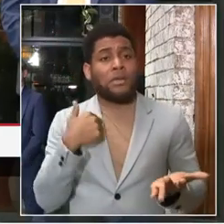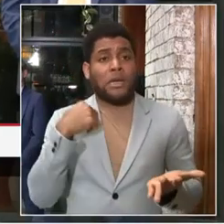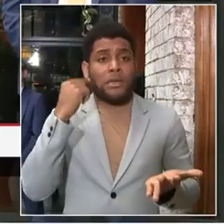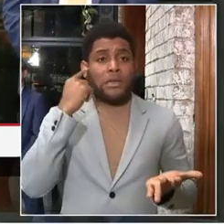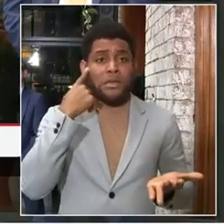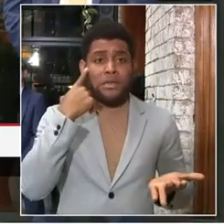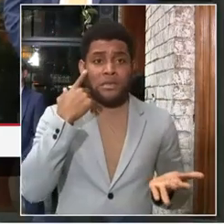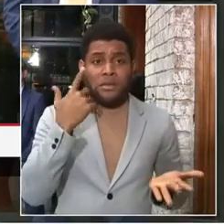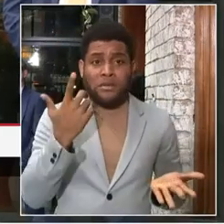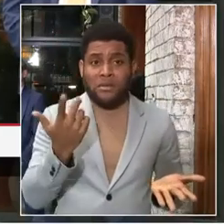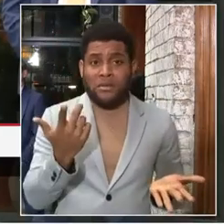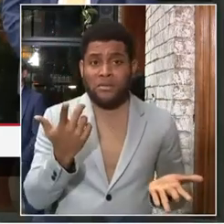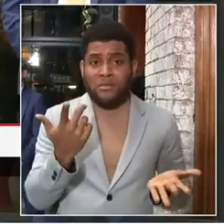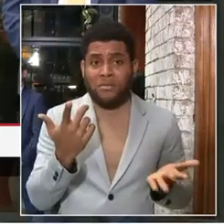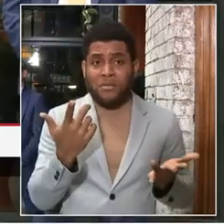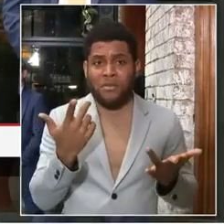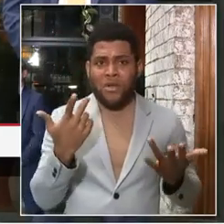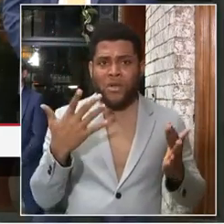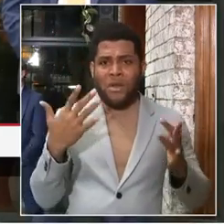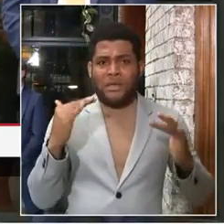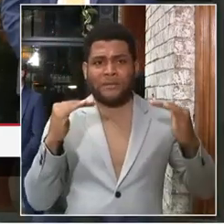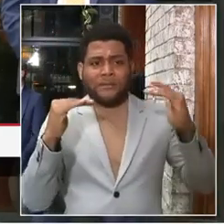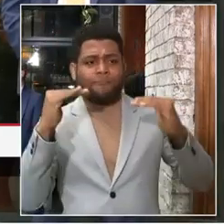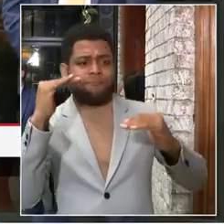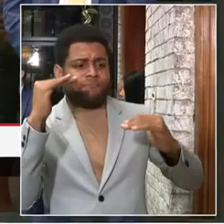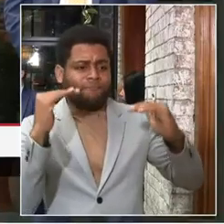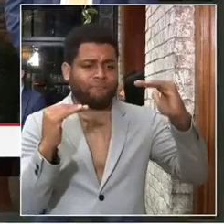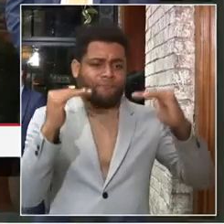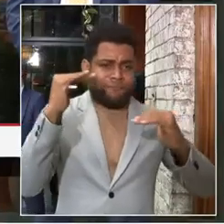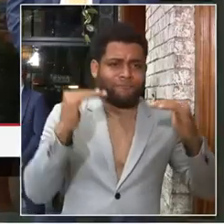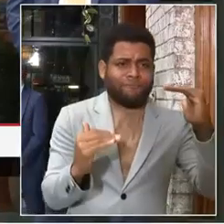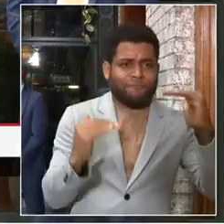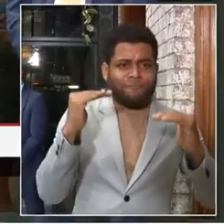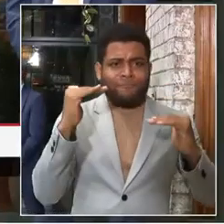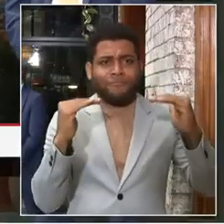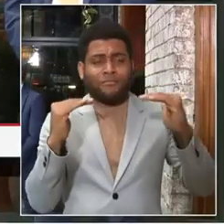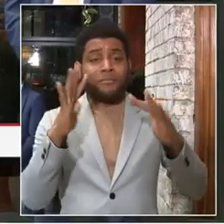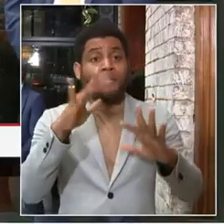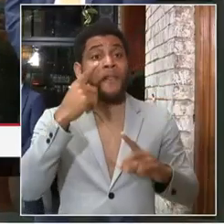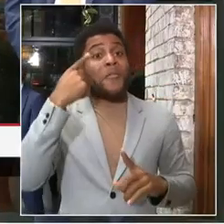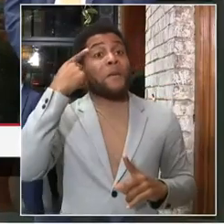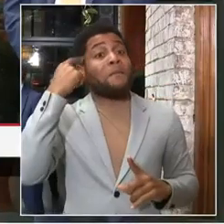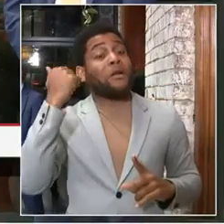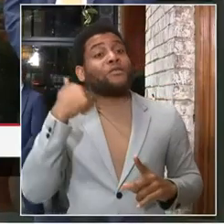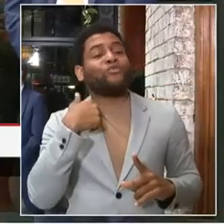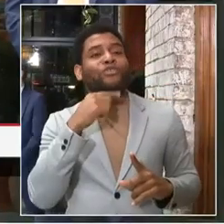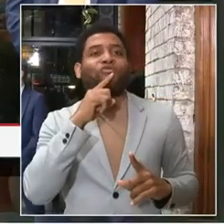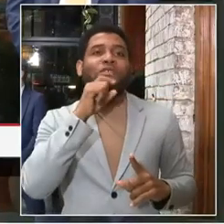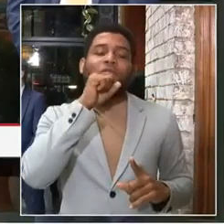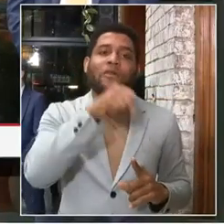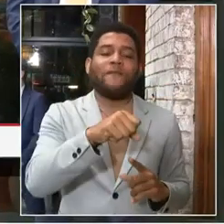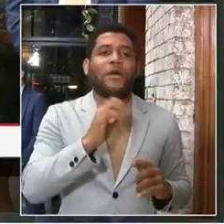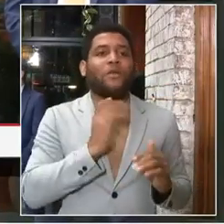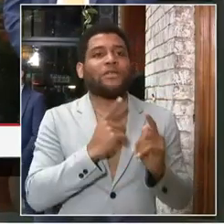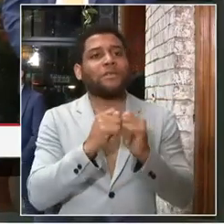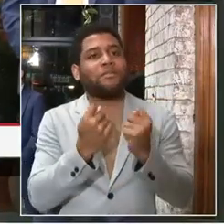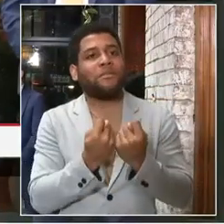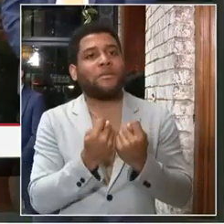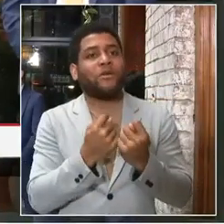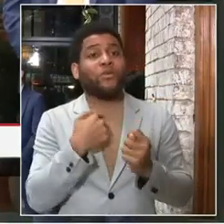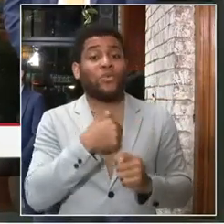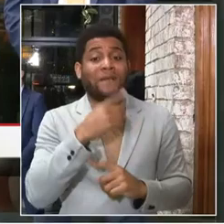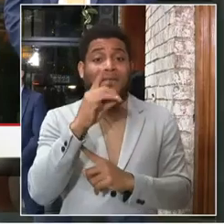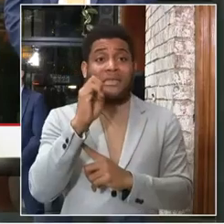of limbo, right? Because we love our teams, we have a deal on the table, and they haven't walked away from it. Let me be clear.